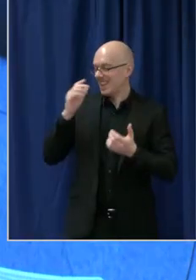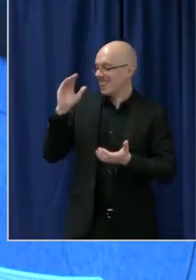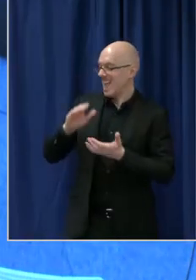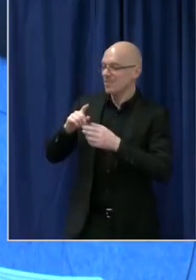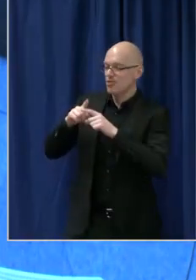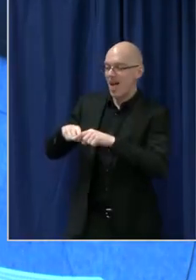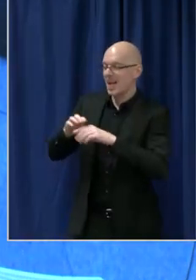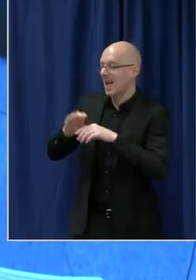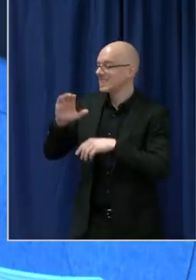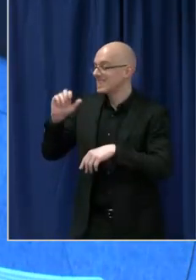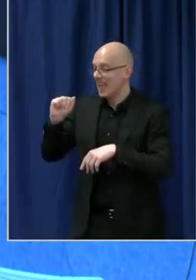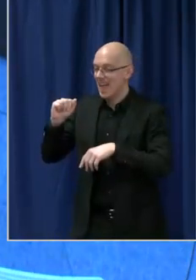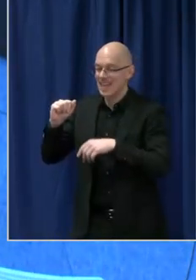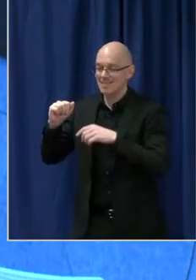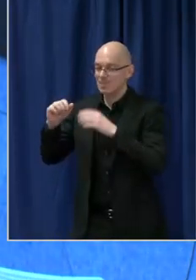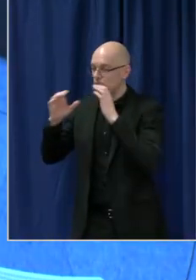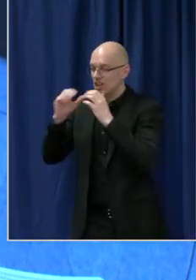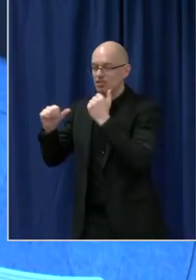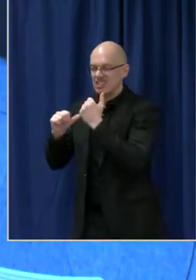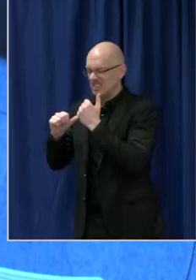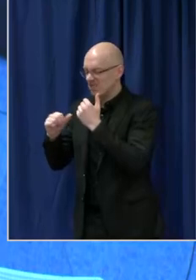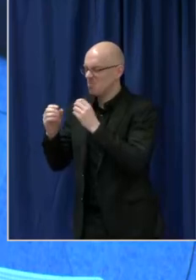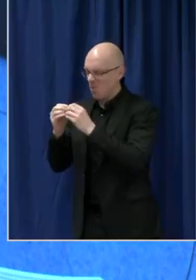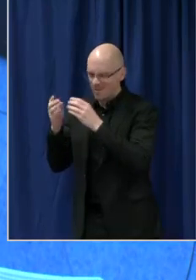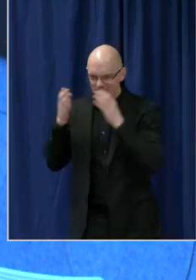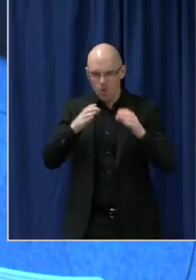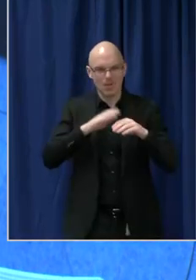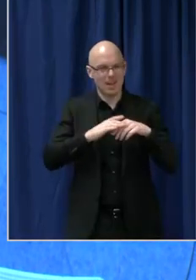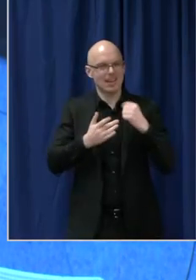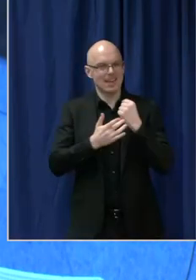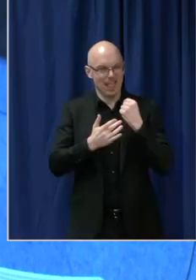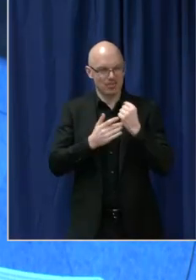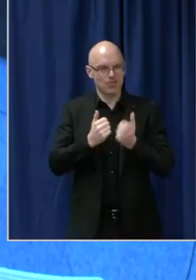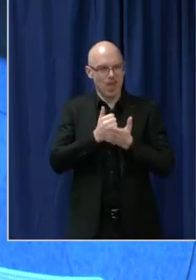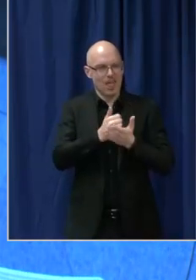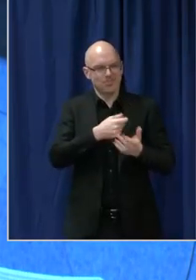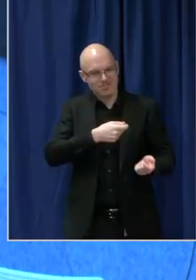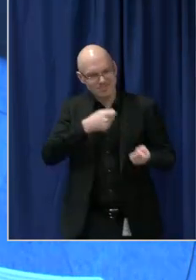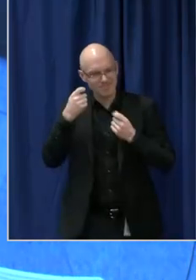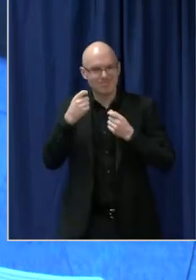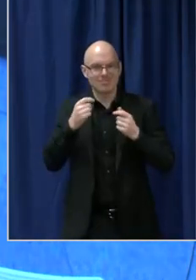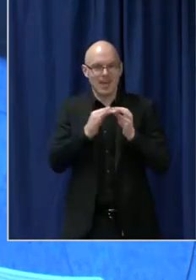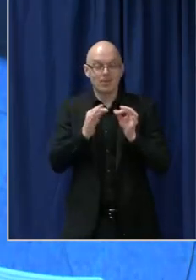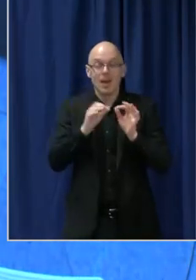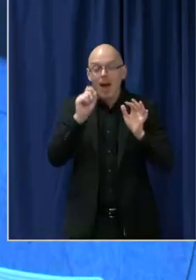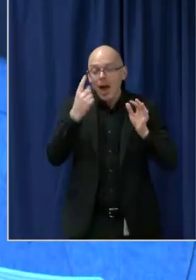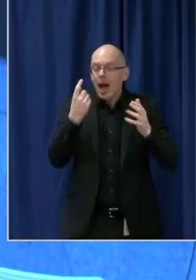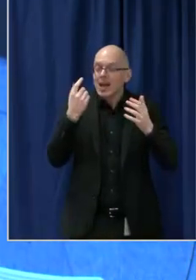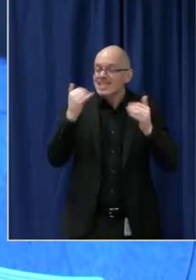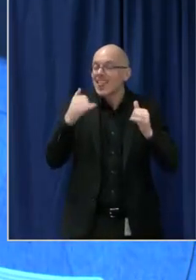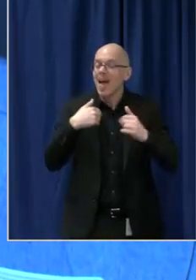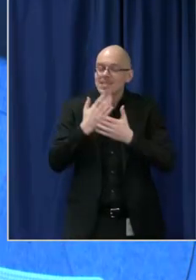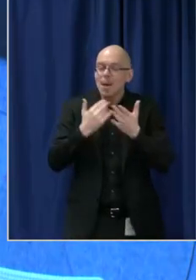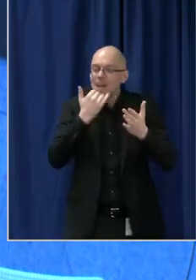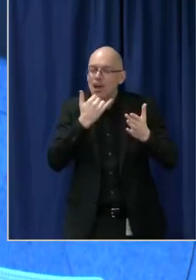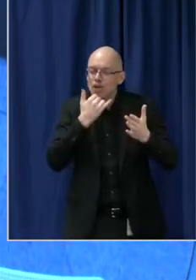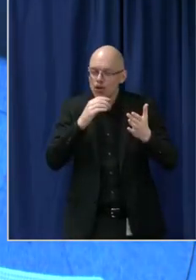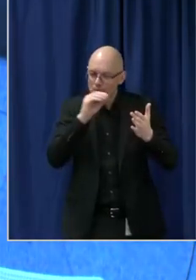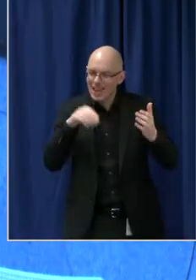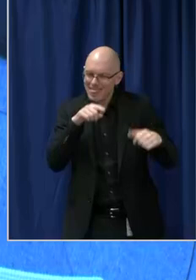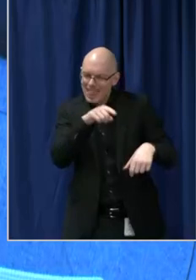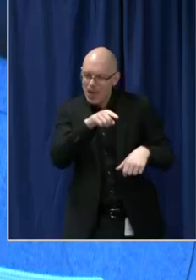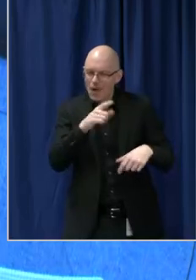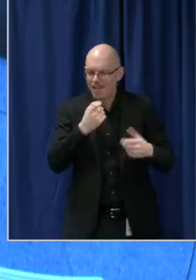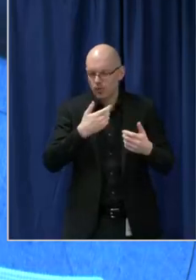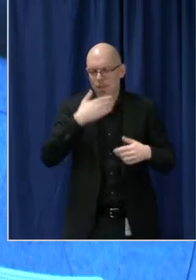to technology to help do captioning. And there's still some error rates there. Obviously, we have to get better. But I think it's one area where AI